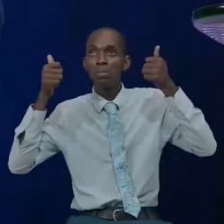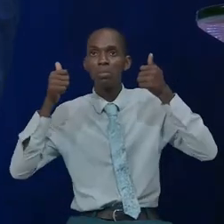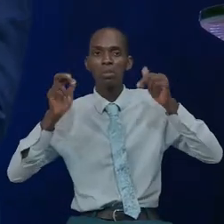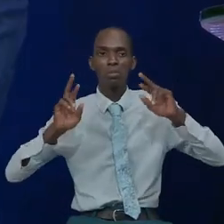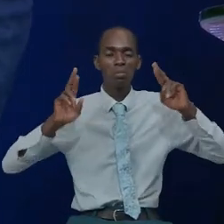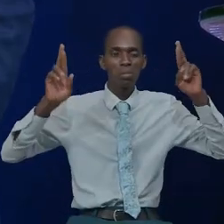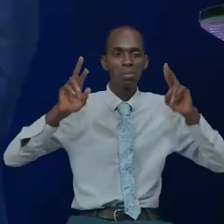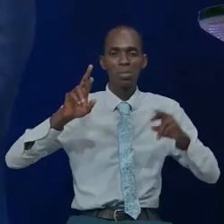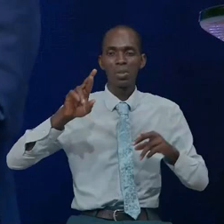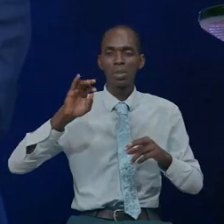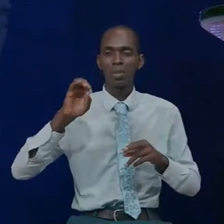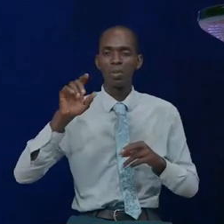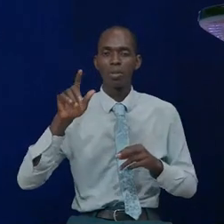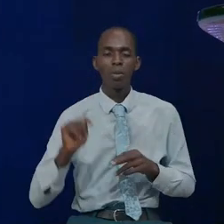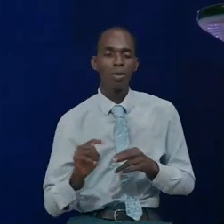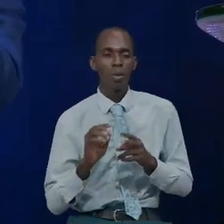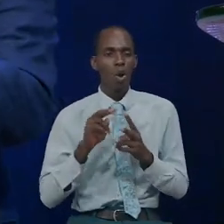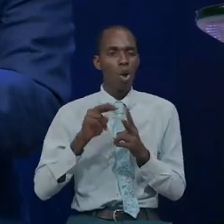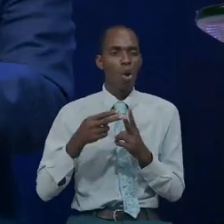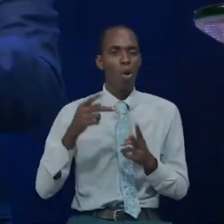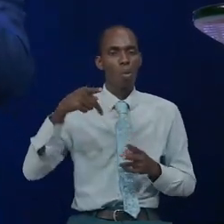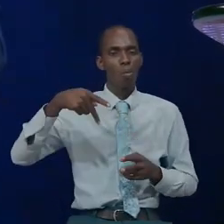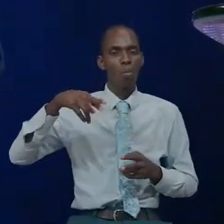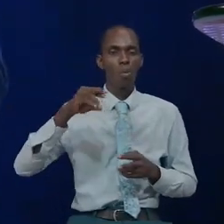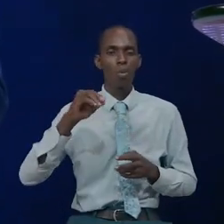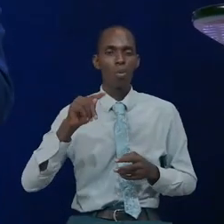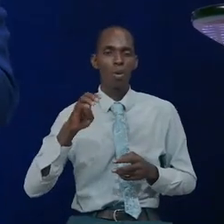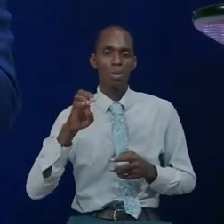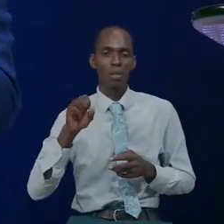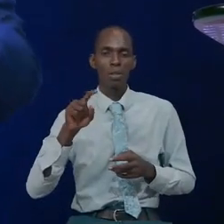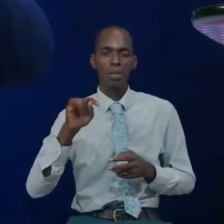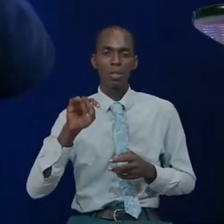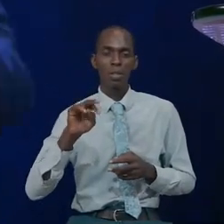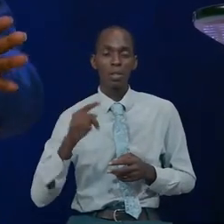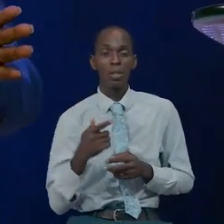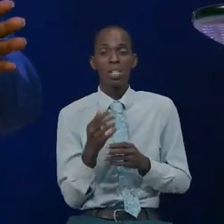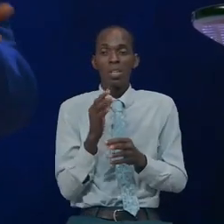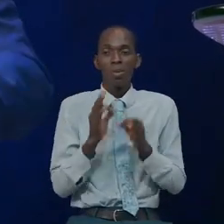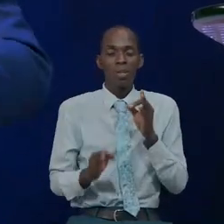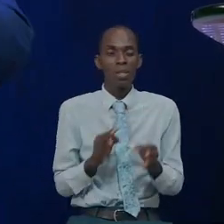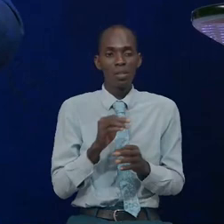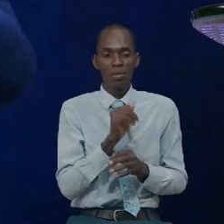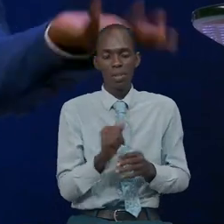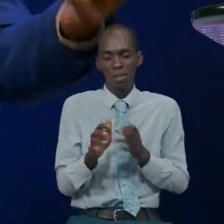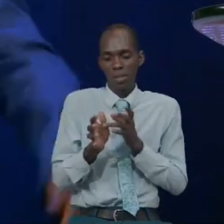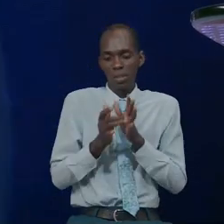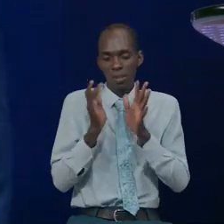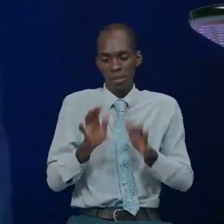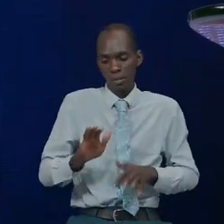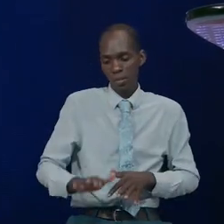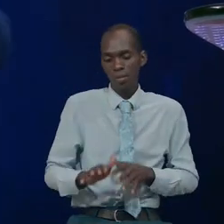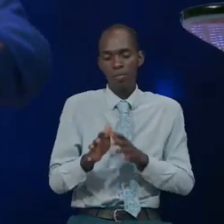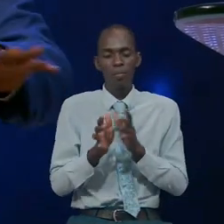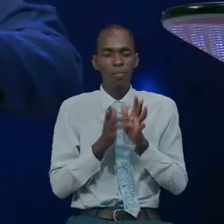do whatever. They know how they do that. If we're Christian, a Christian child, a Christian teenager, a Christian,